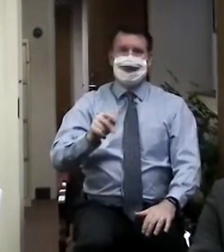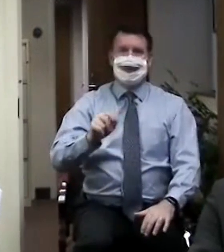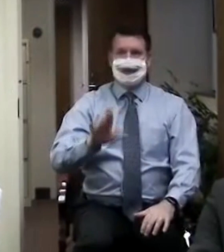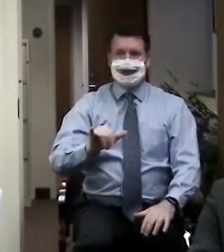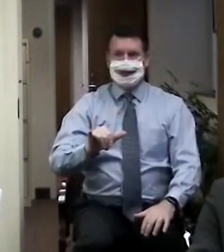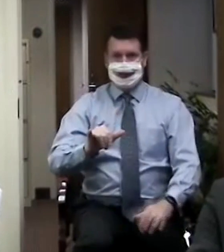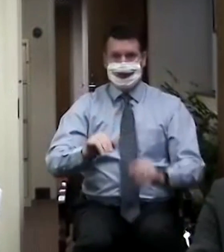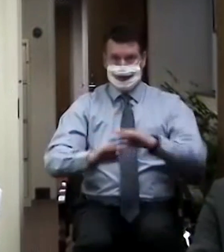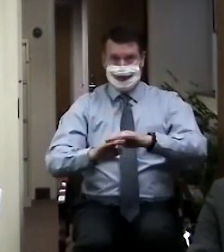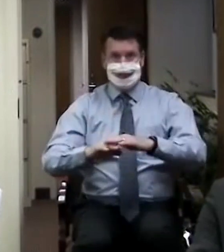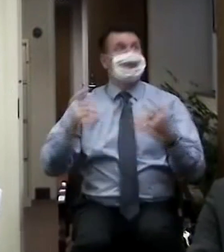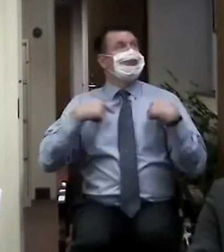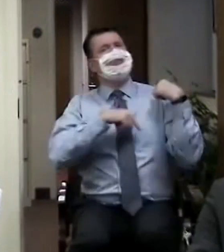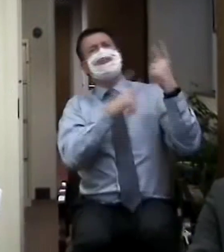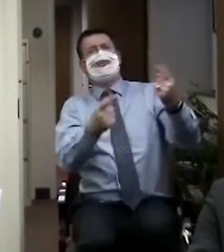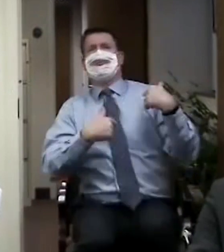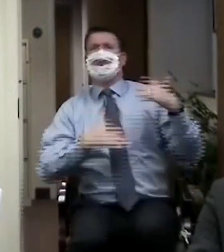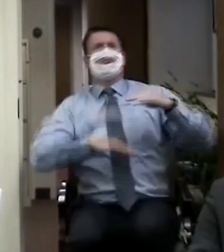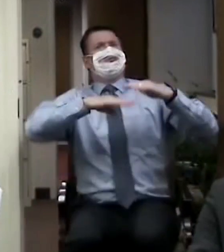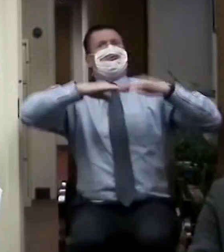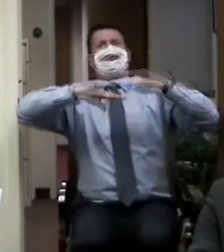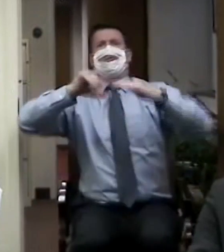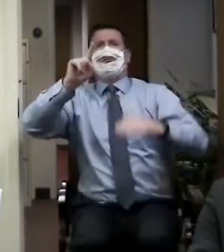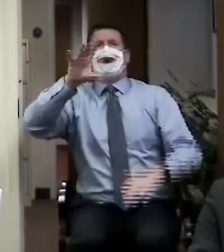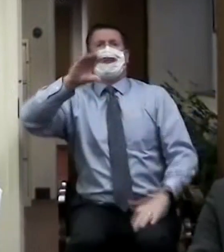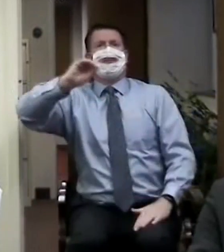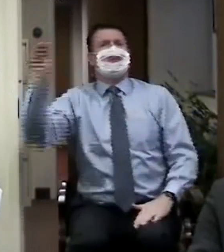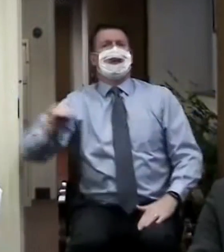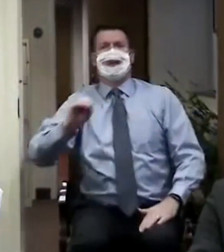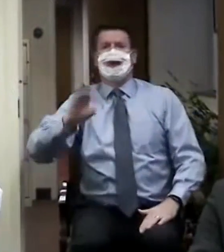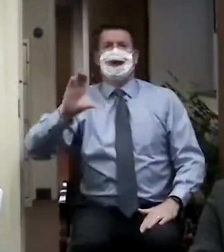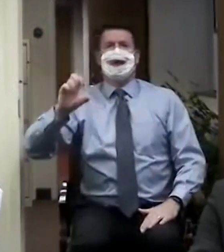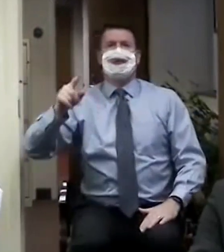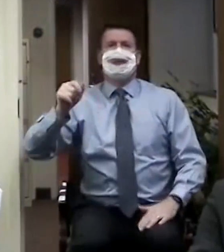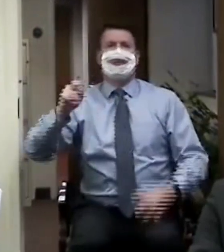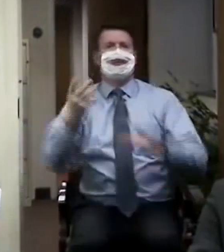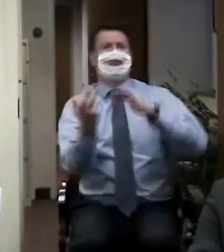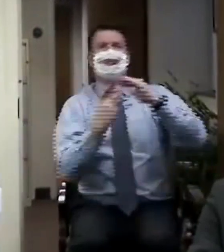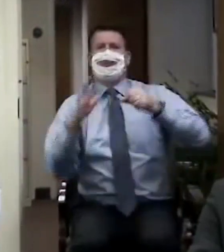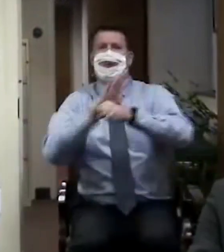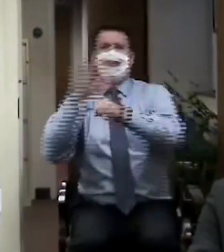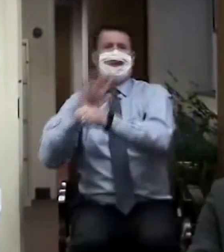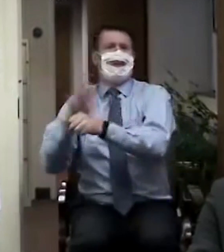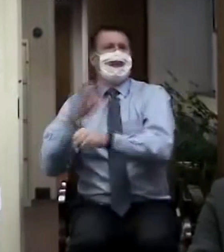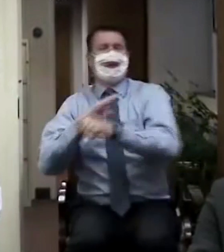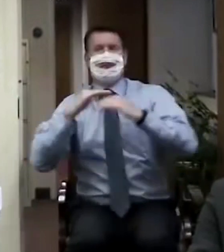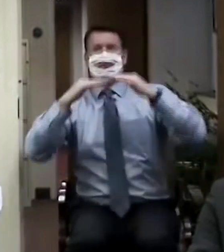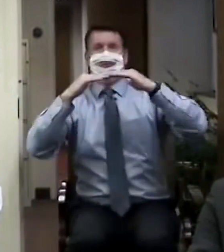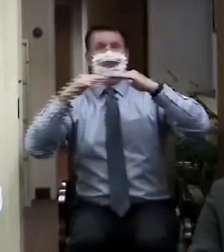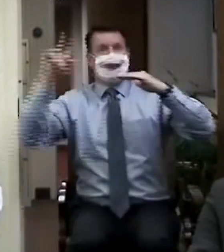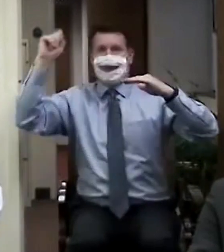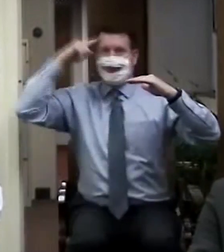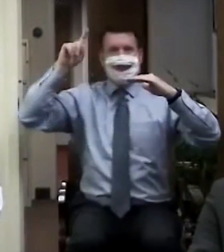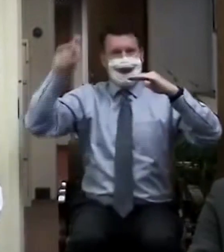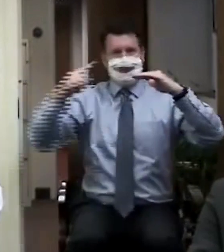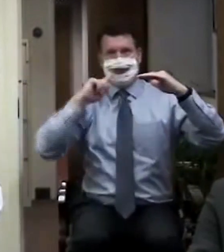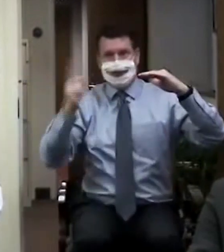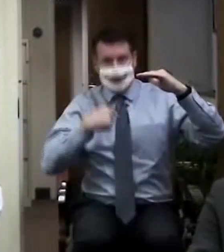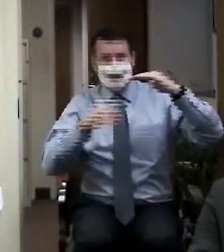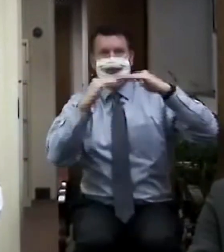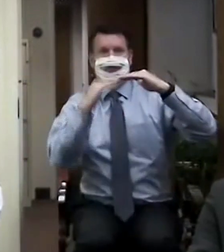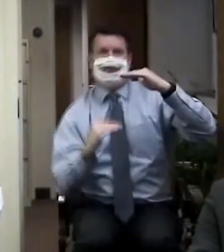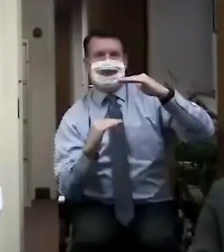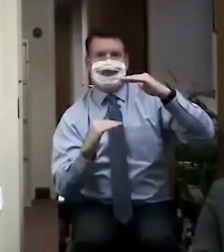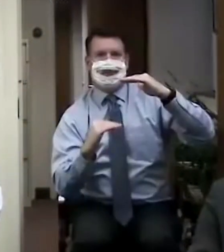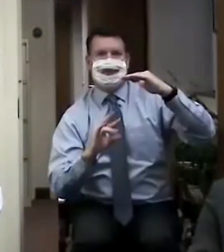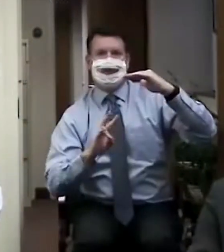payers that do business with us to identify additional mechanisms they can provide to us in terms of financial support,